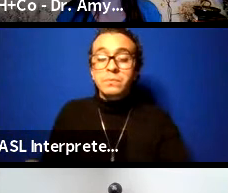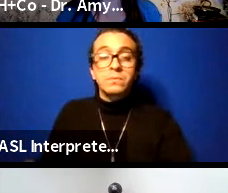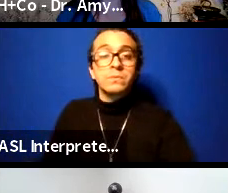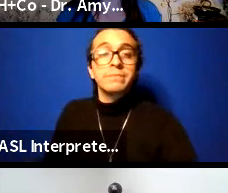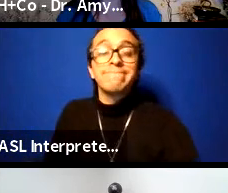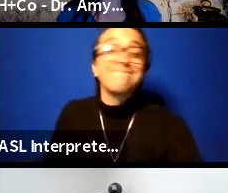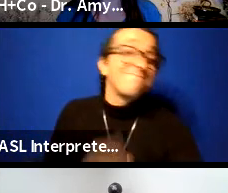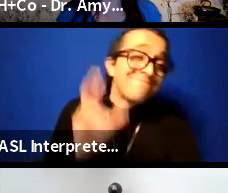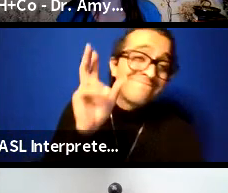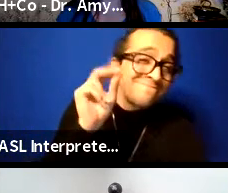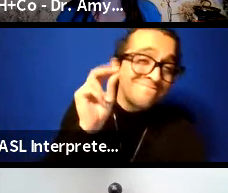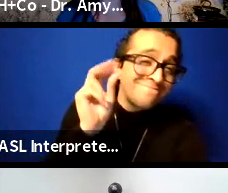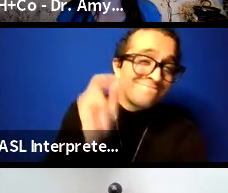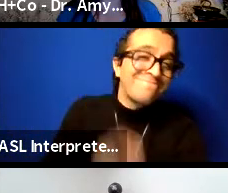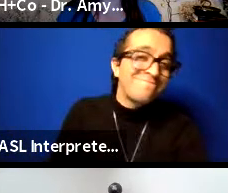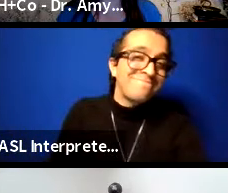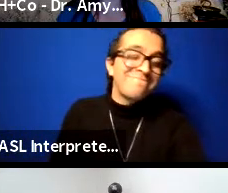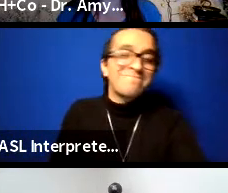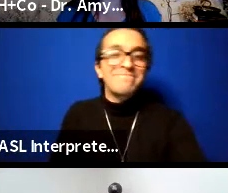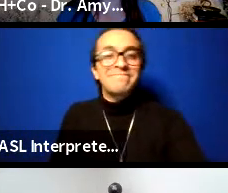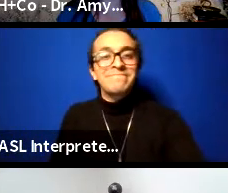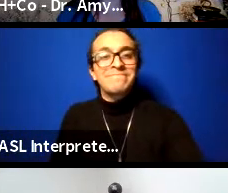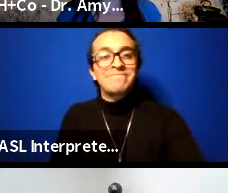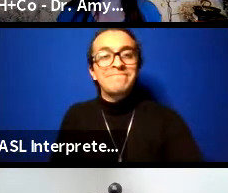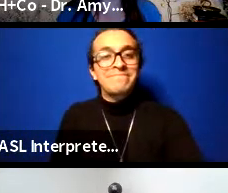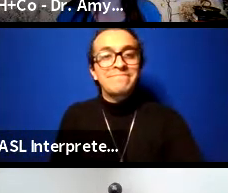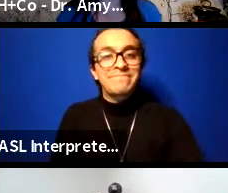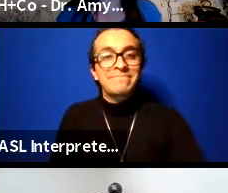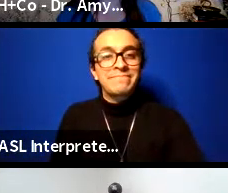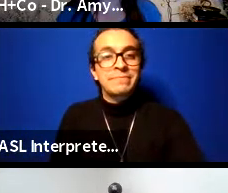We do not have public comment in YouTube Live.